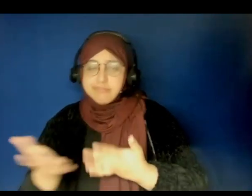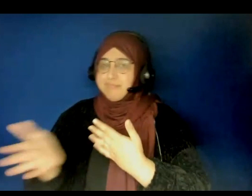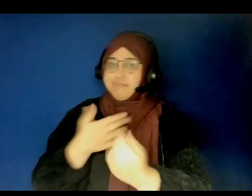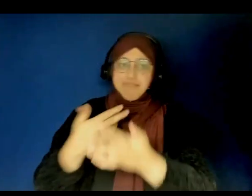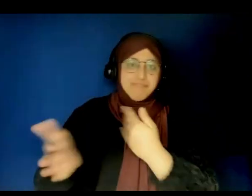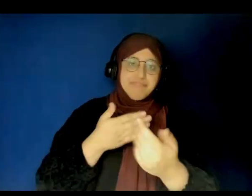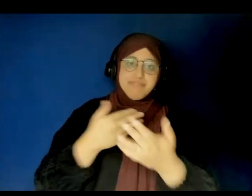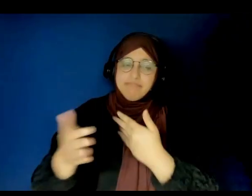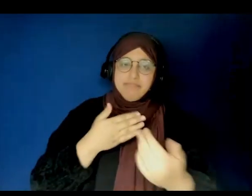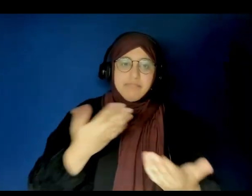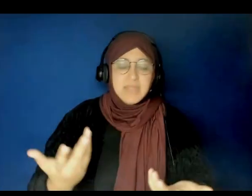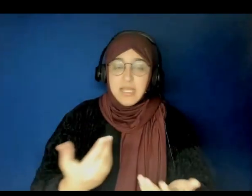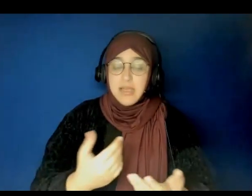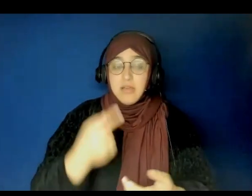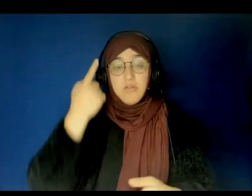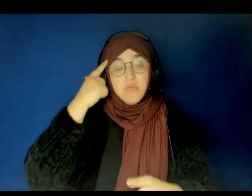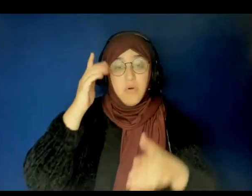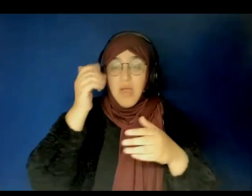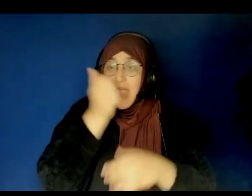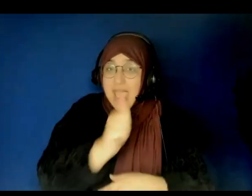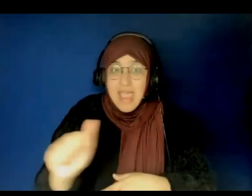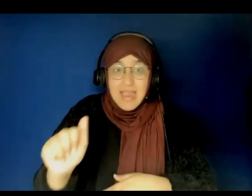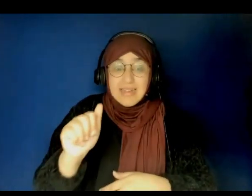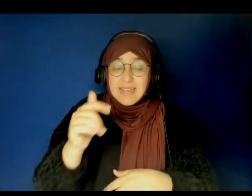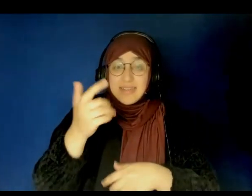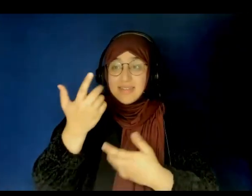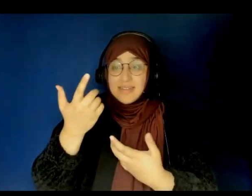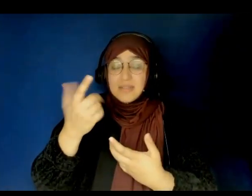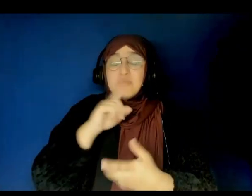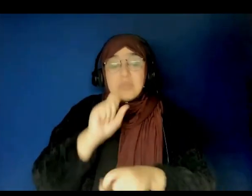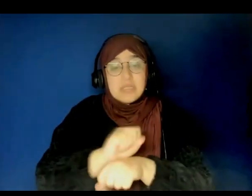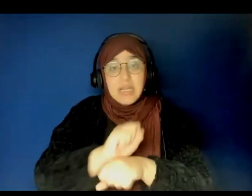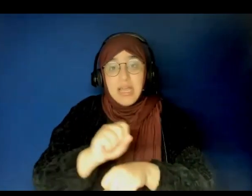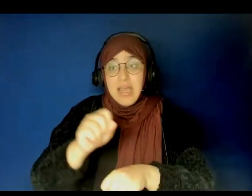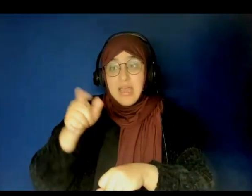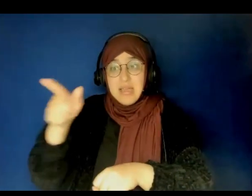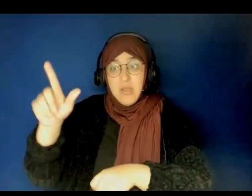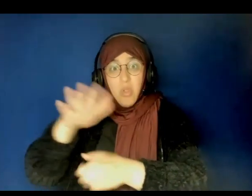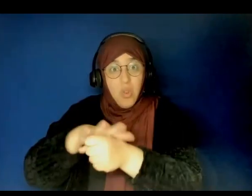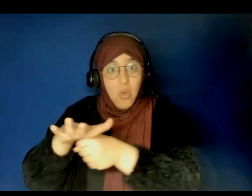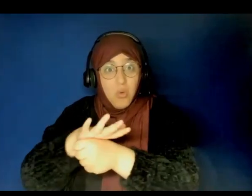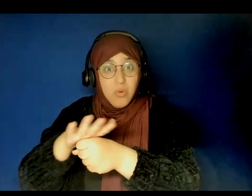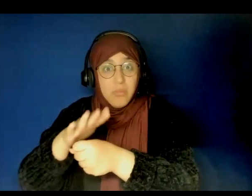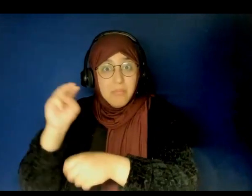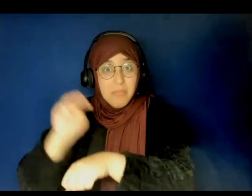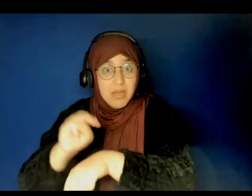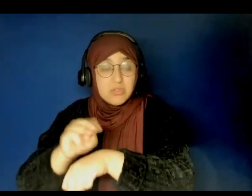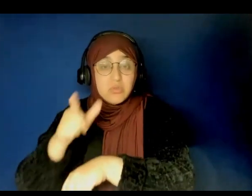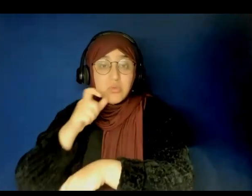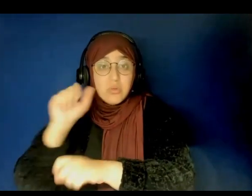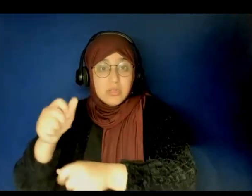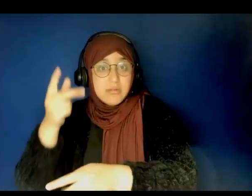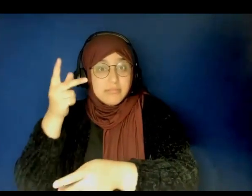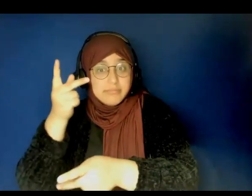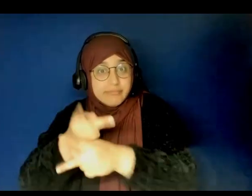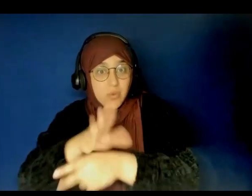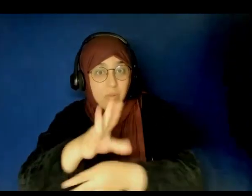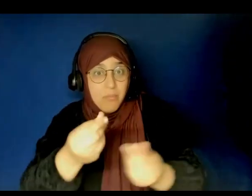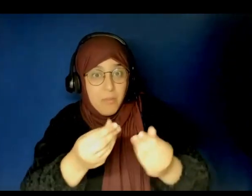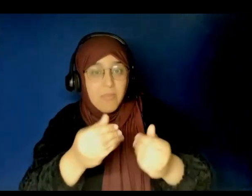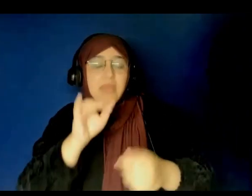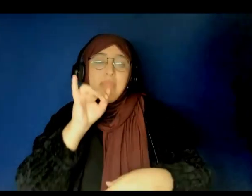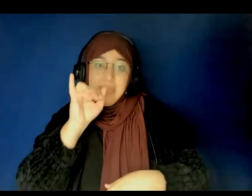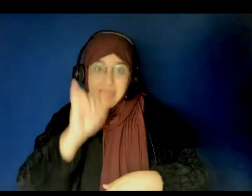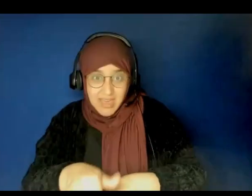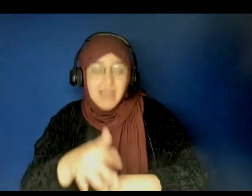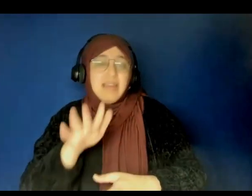If only for the ability of your local masjid to bury you properly, that's enough. I've been in communities in the past